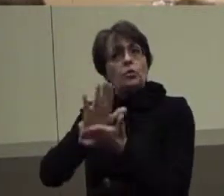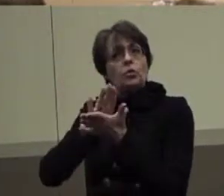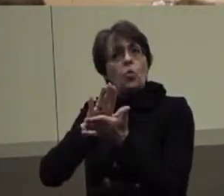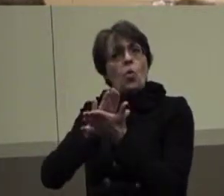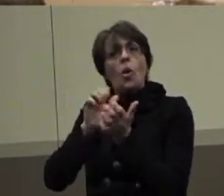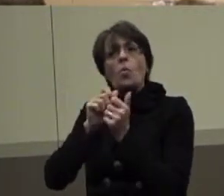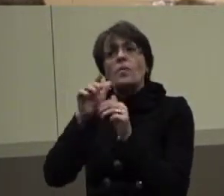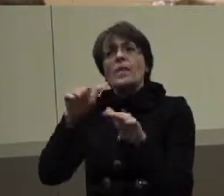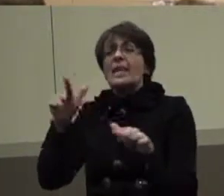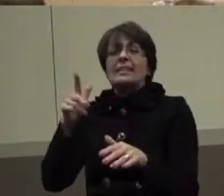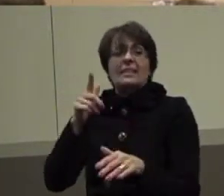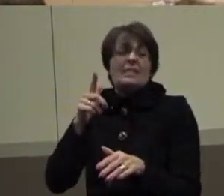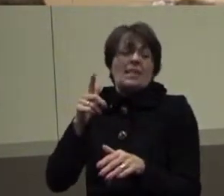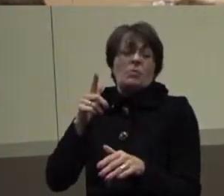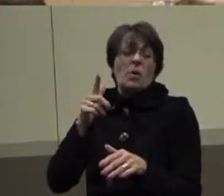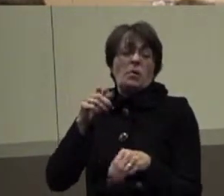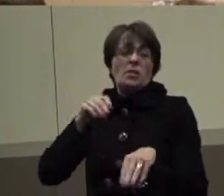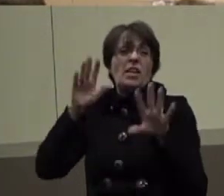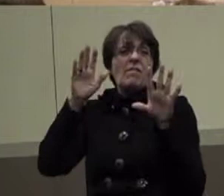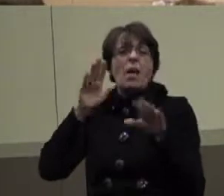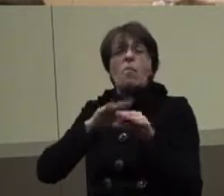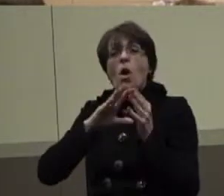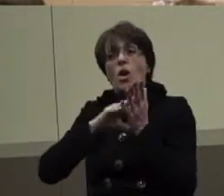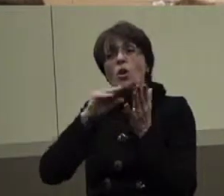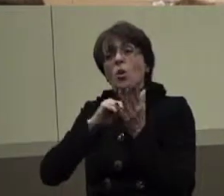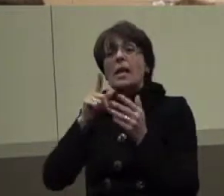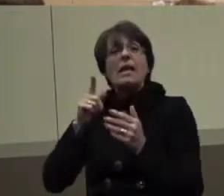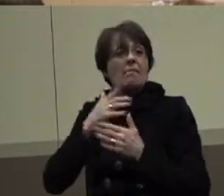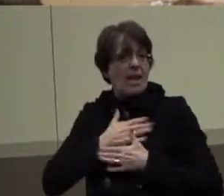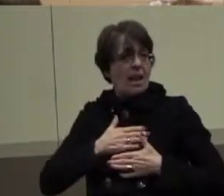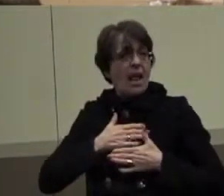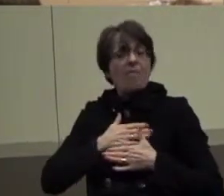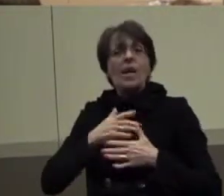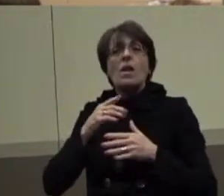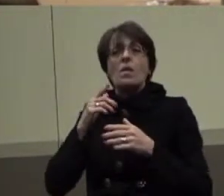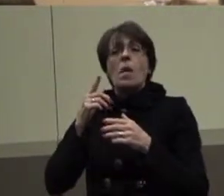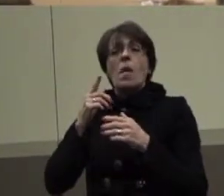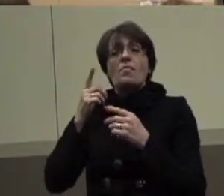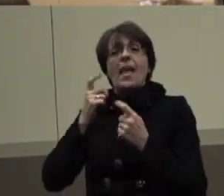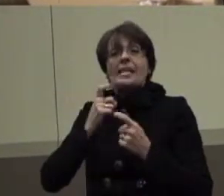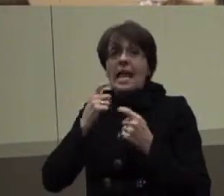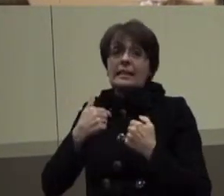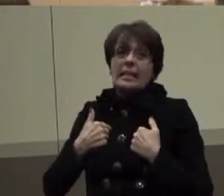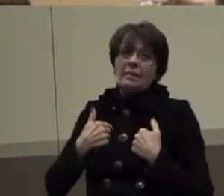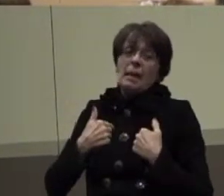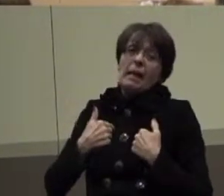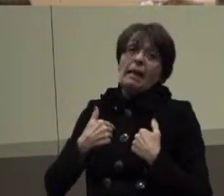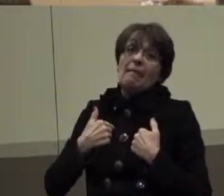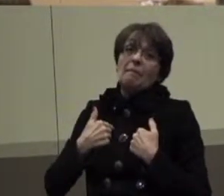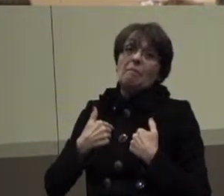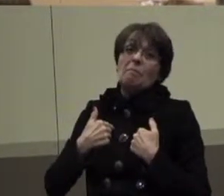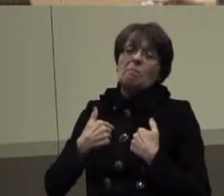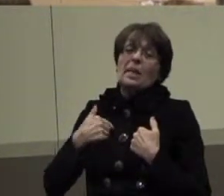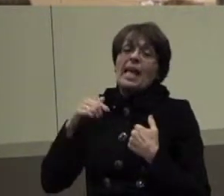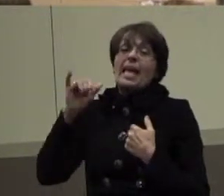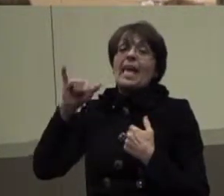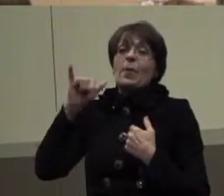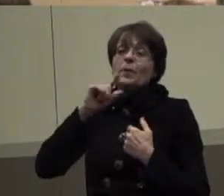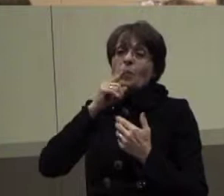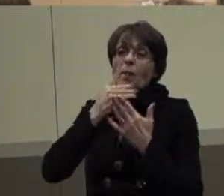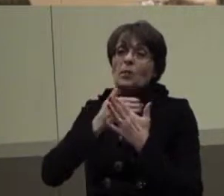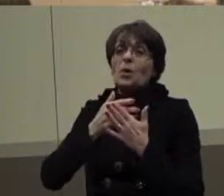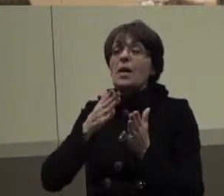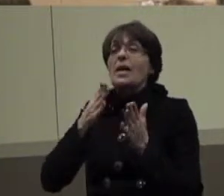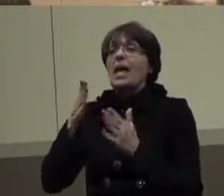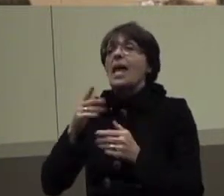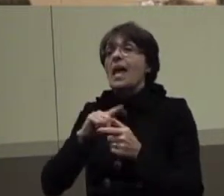much had given up on learning anything, and they had a lot of fun. And although they tested me, it was really good. And then I've just